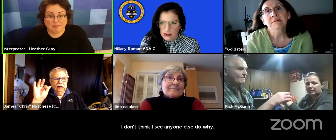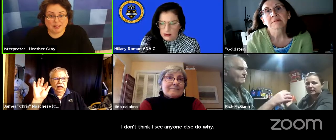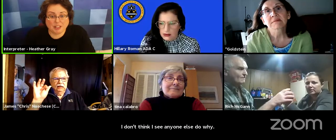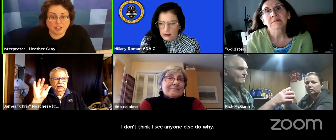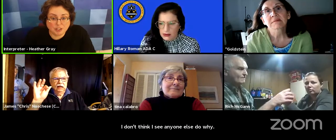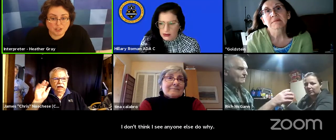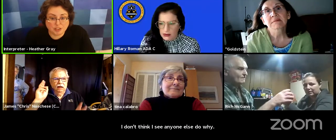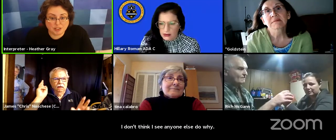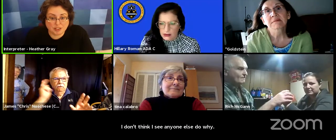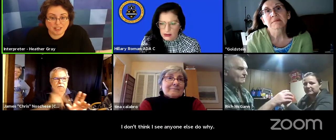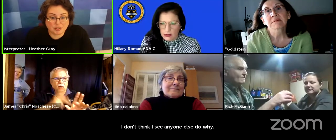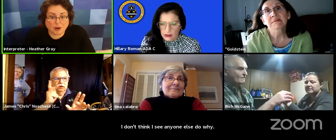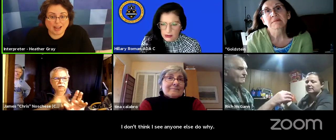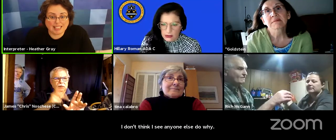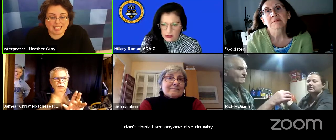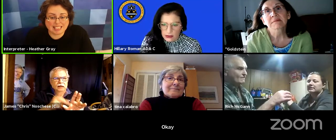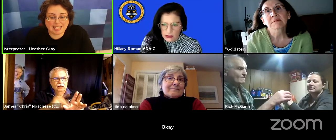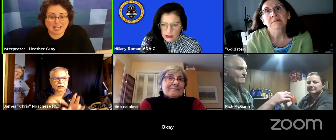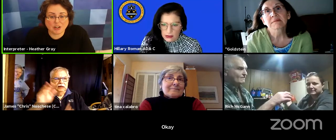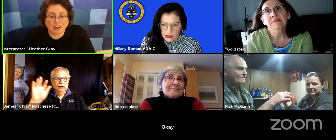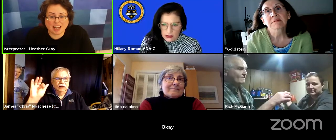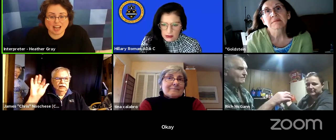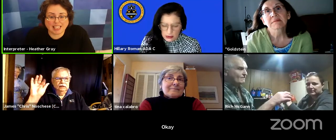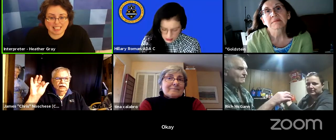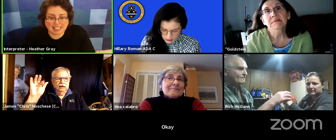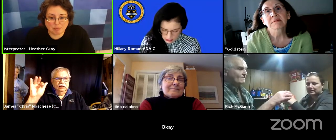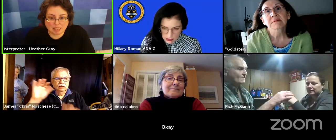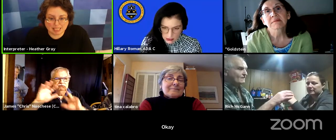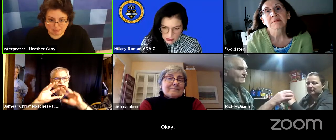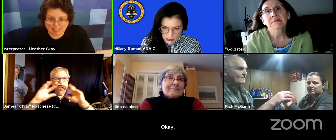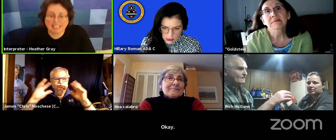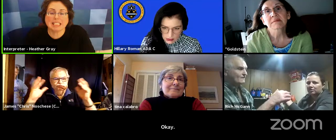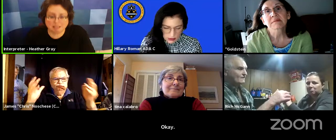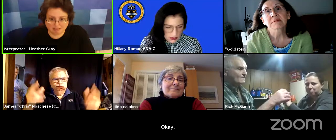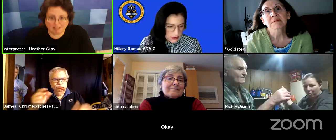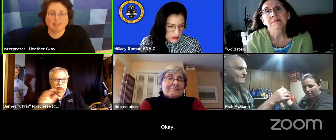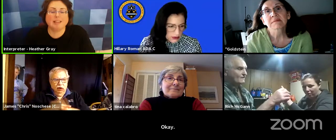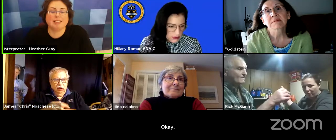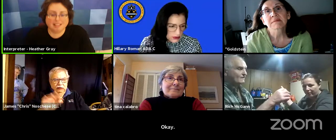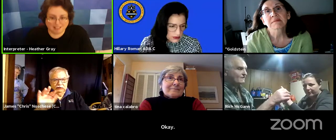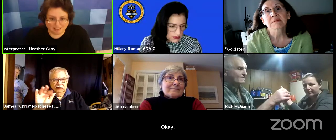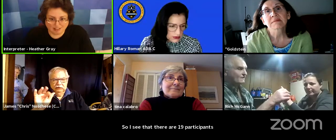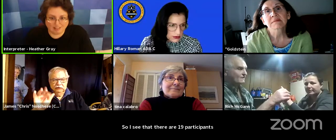Okay. So I see that there are 19 participants.